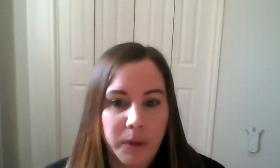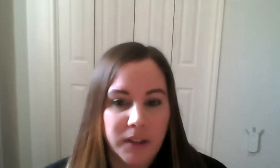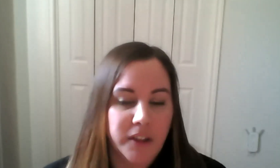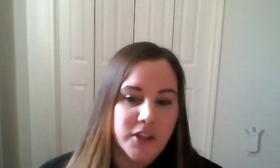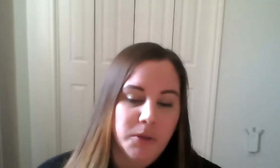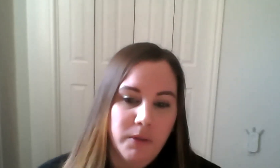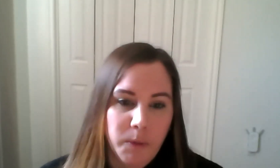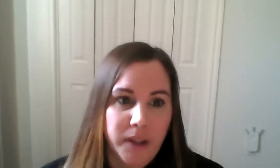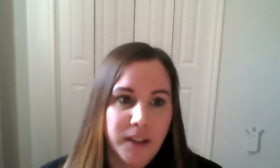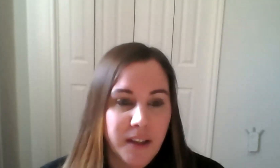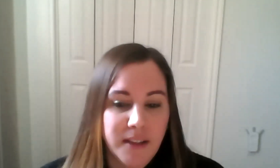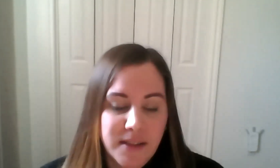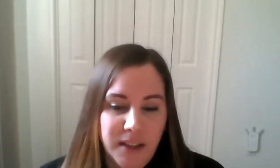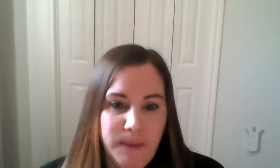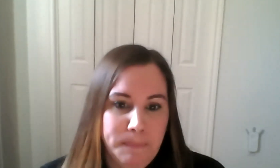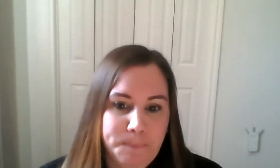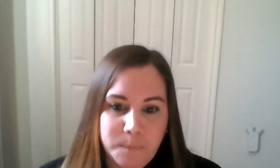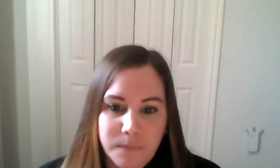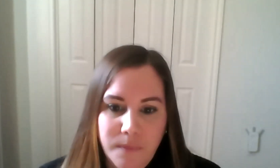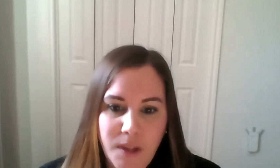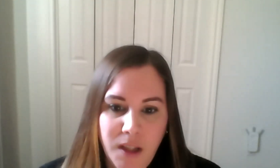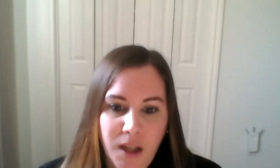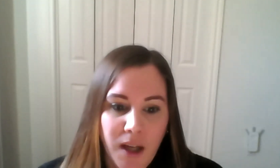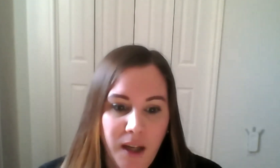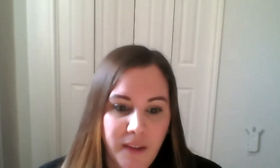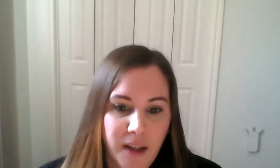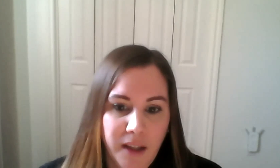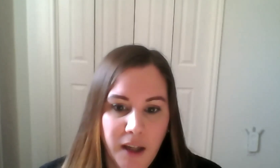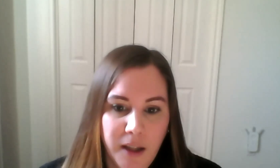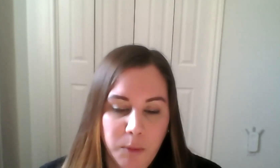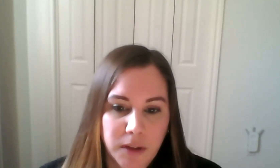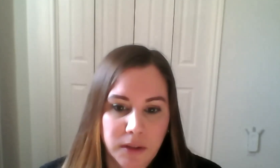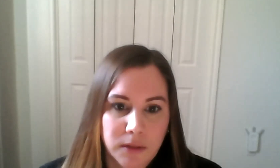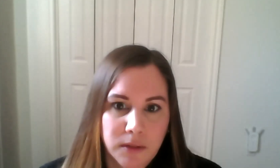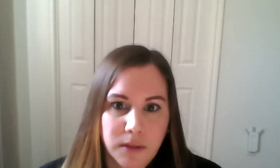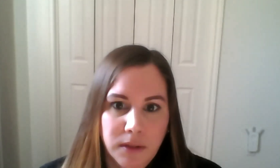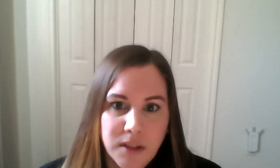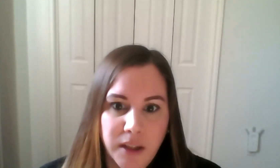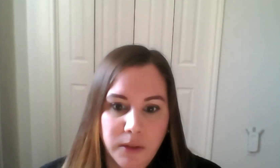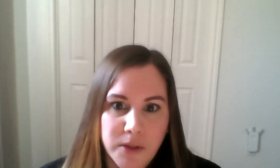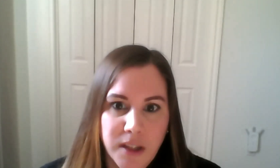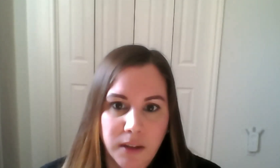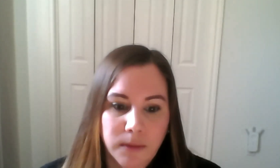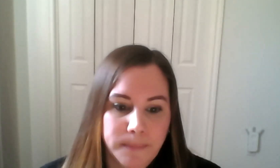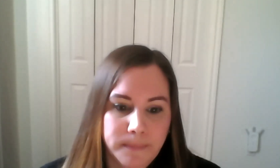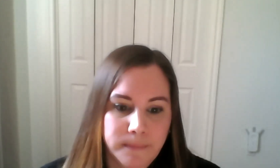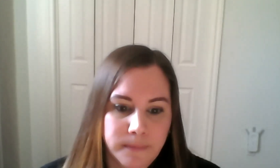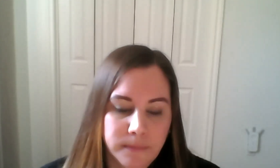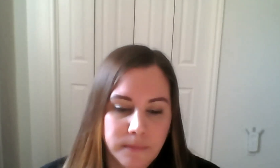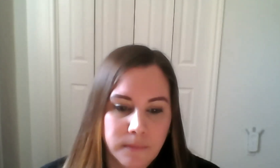poll quickly, just so everyone can see. And then I will take those